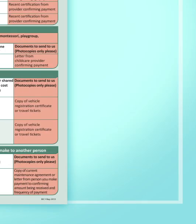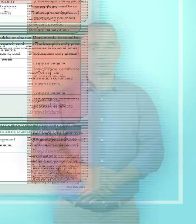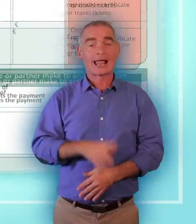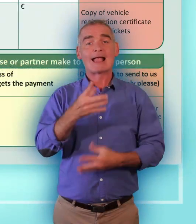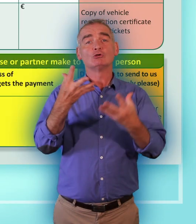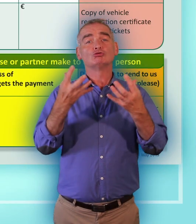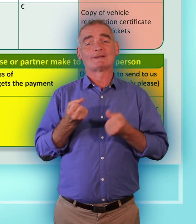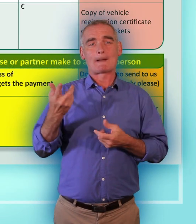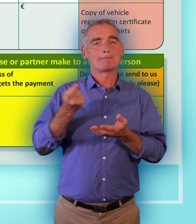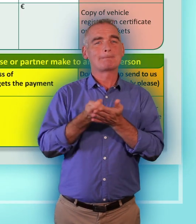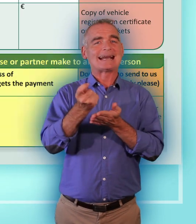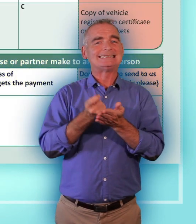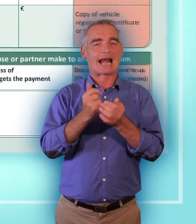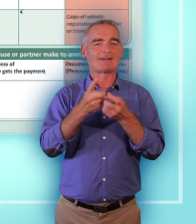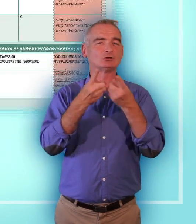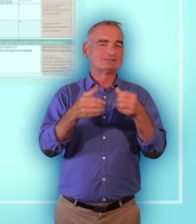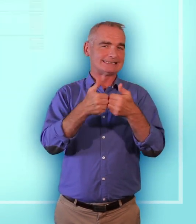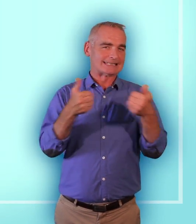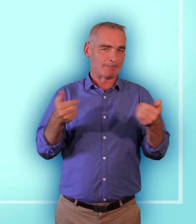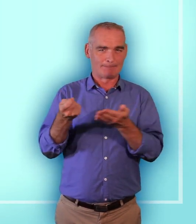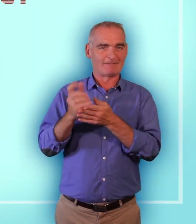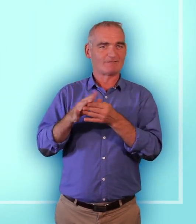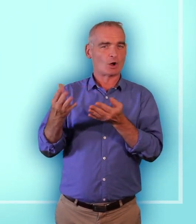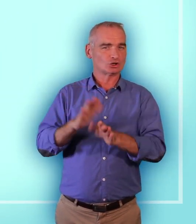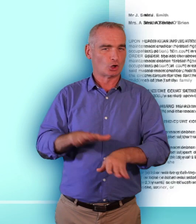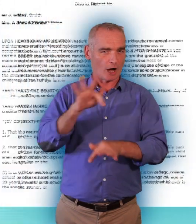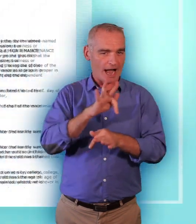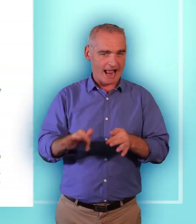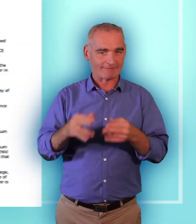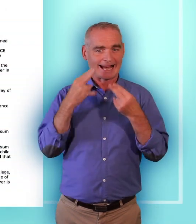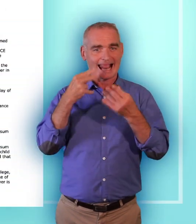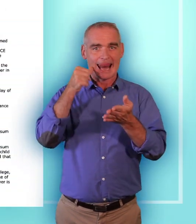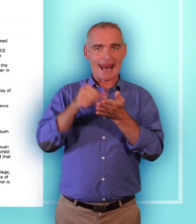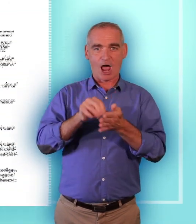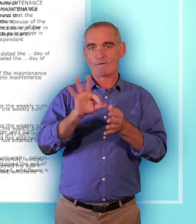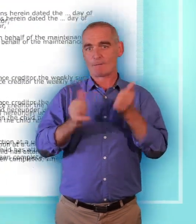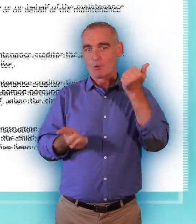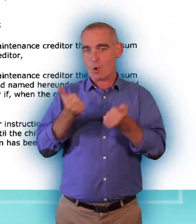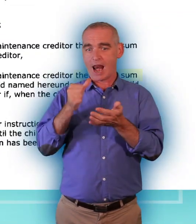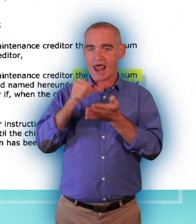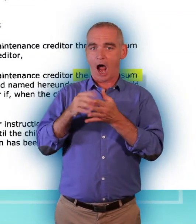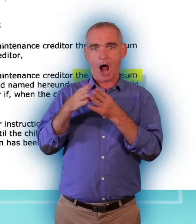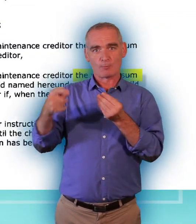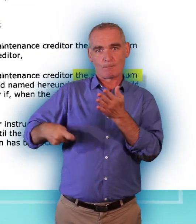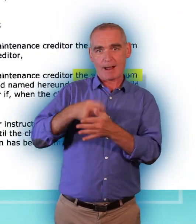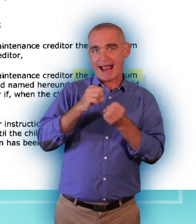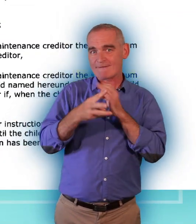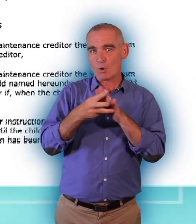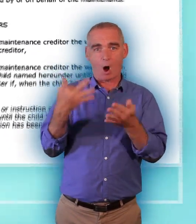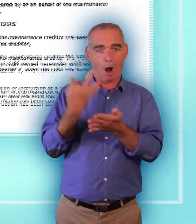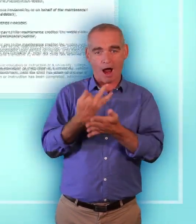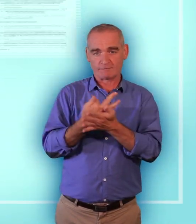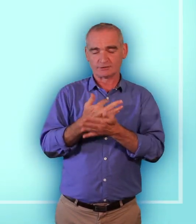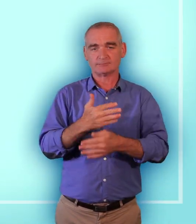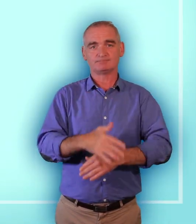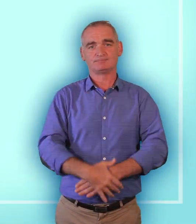pay maintenance, send in a copy of the court order, the maintenance agreement, or a letter from the person you make the payments to confirming the